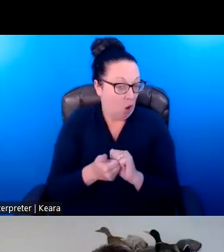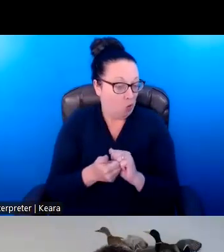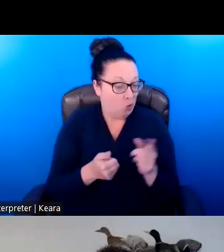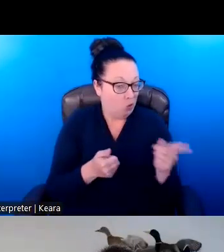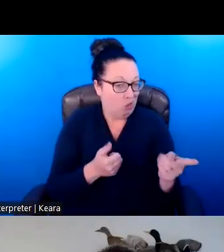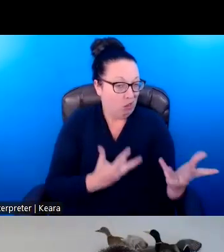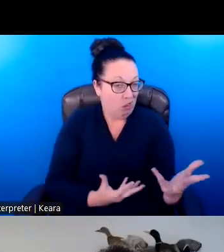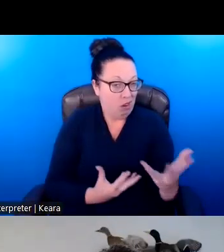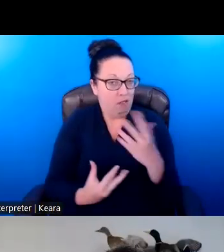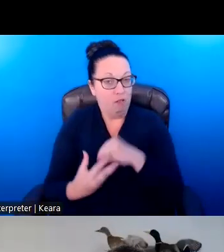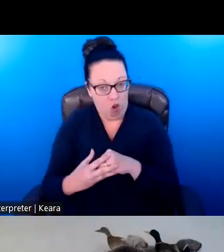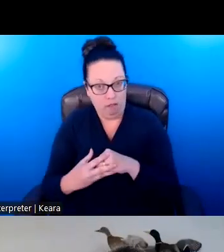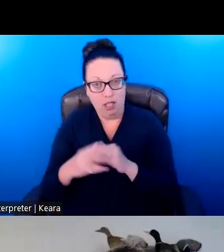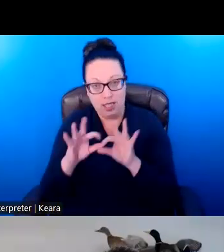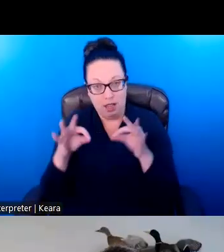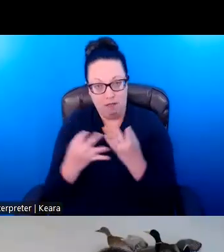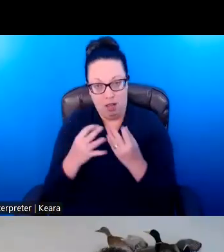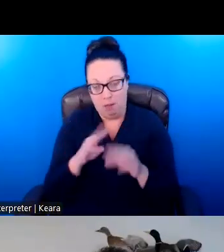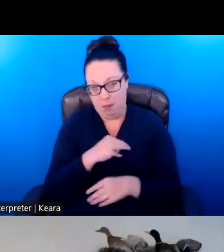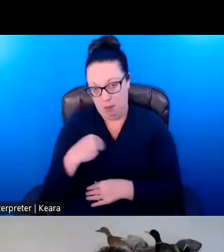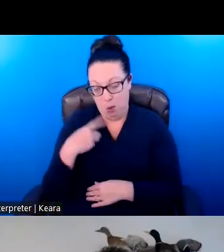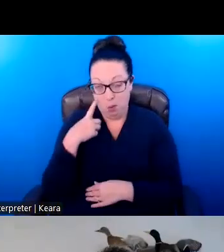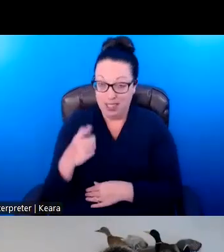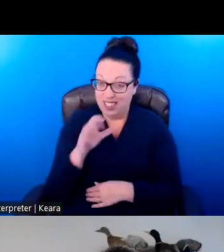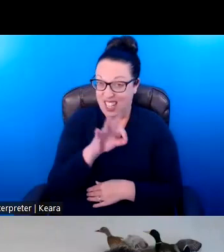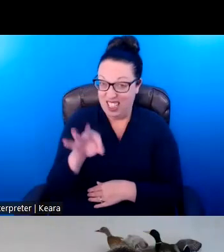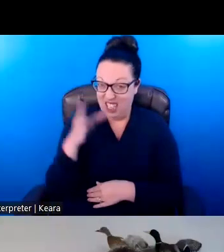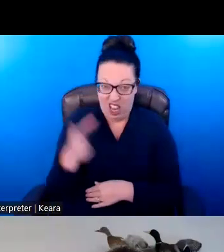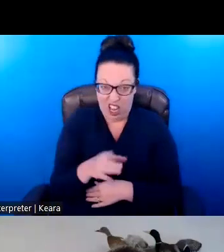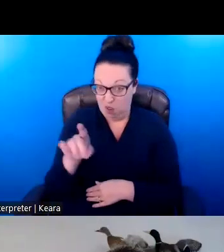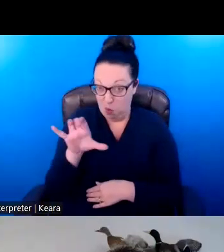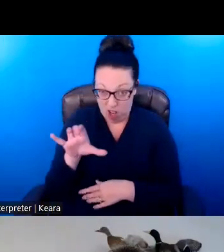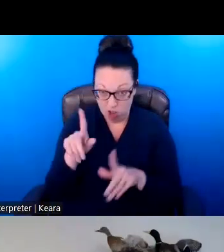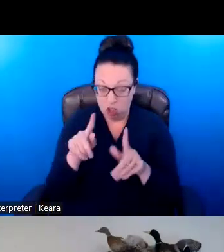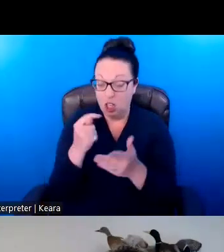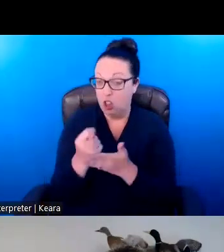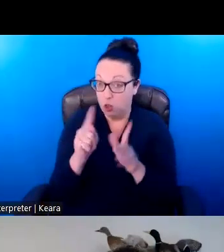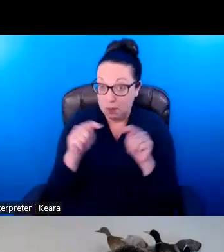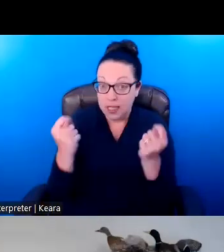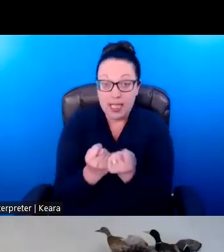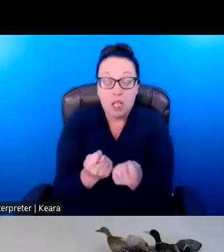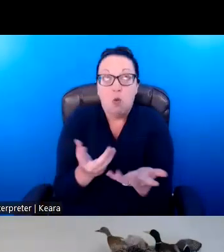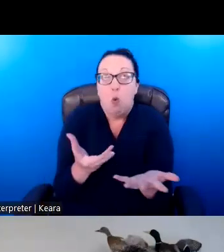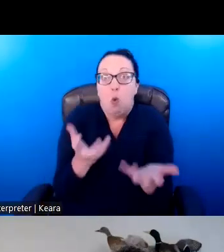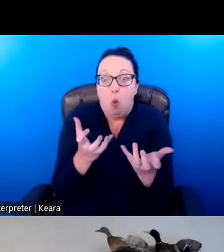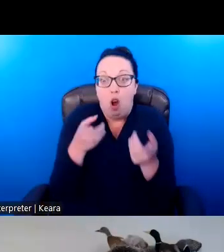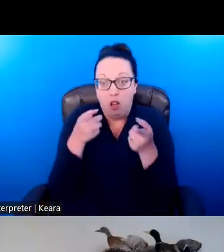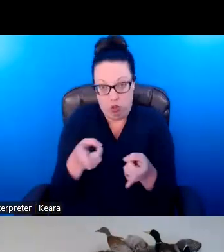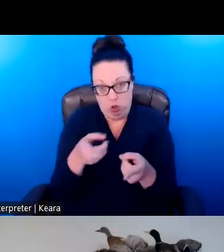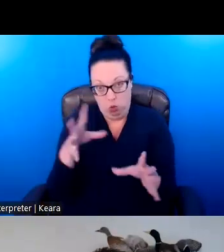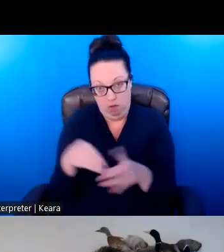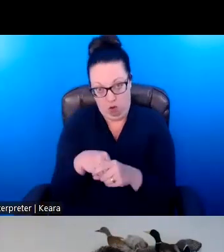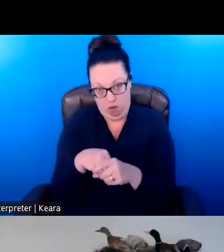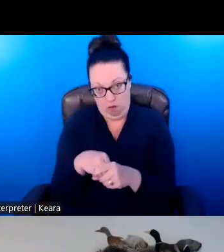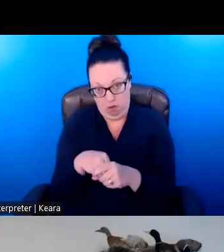you as the family member, because 99 times out of 100, the treatment team of your loved one is dying to have you be involved, even if it